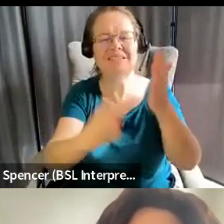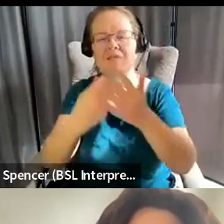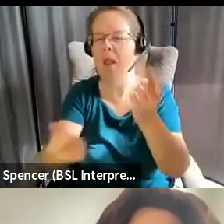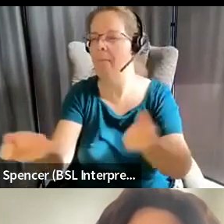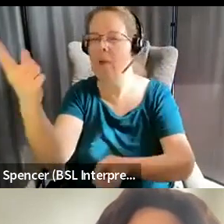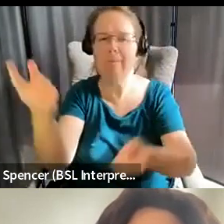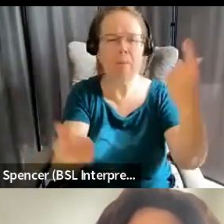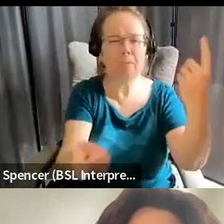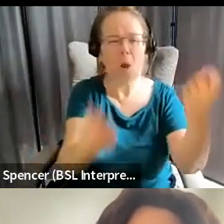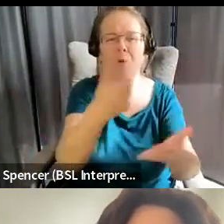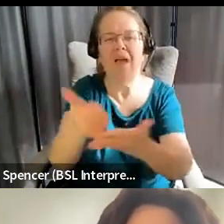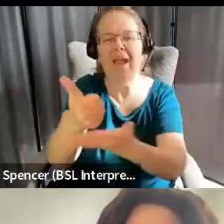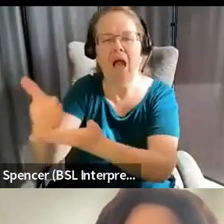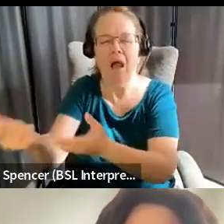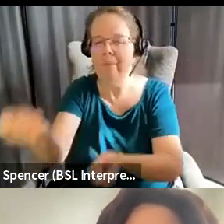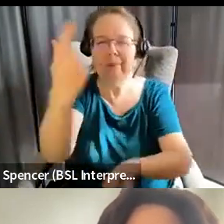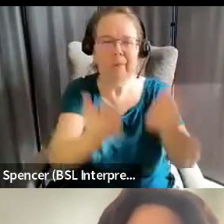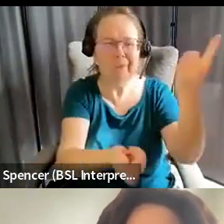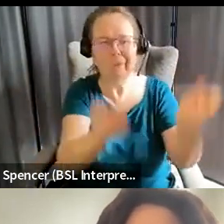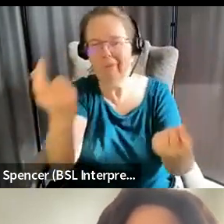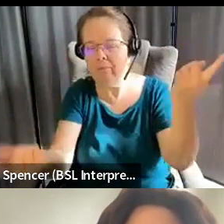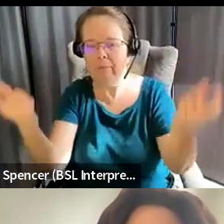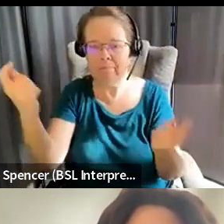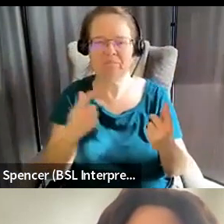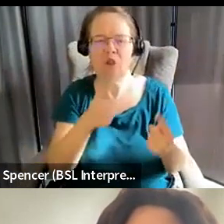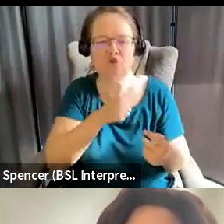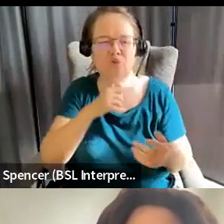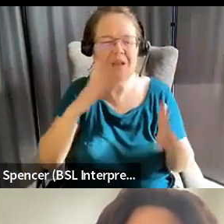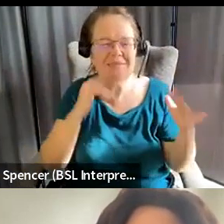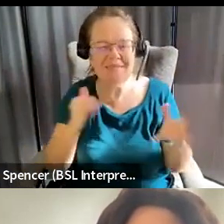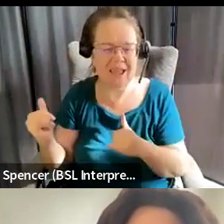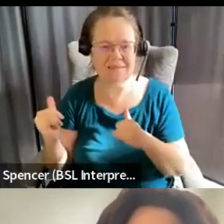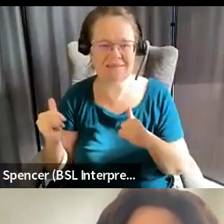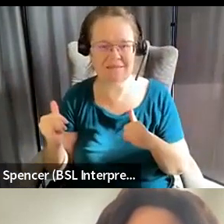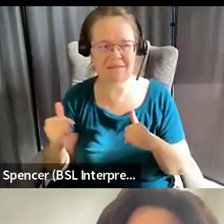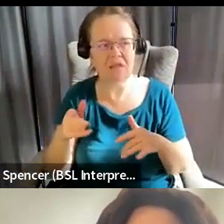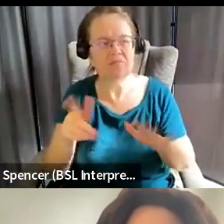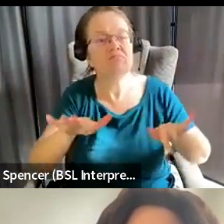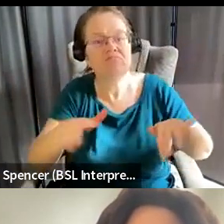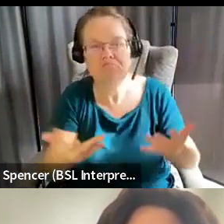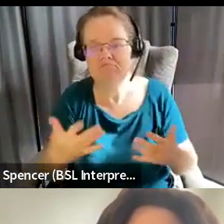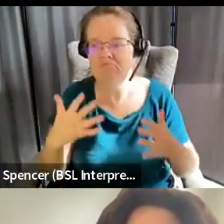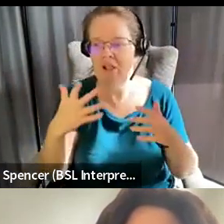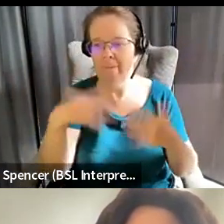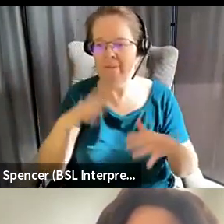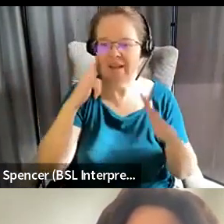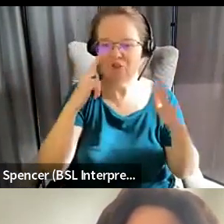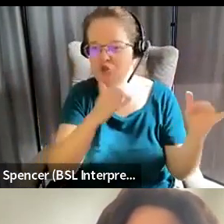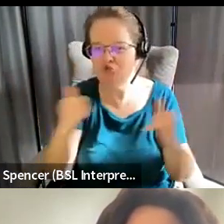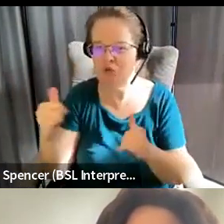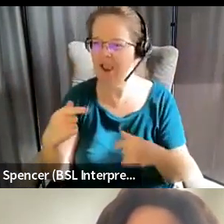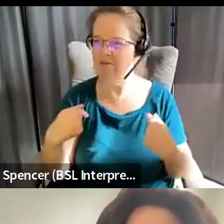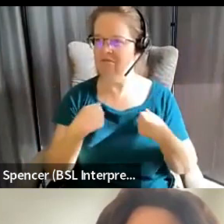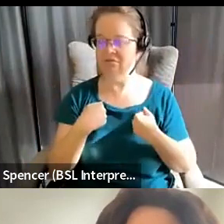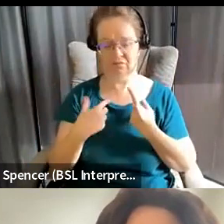just in regular, you know, user testing, the where you haven't purposely screened in people who identify